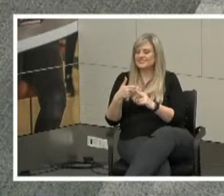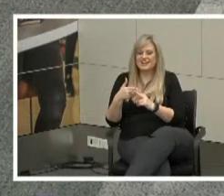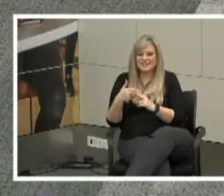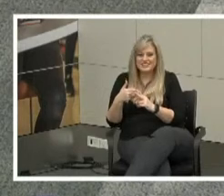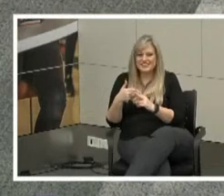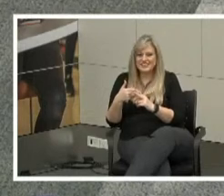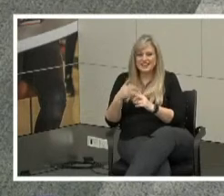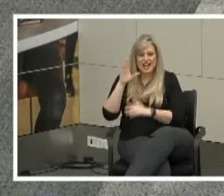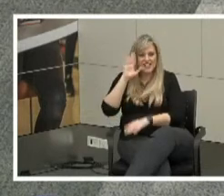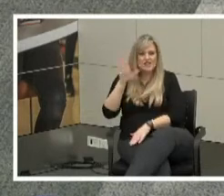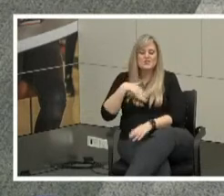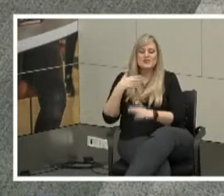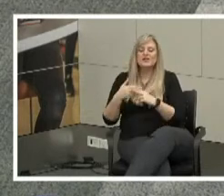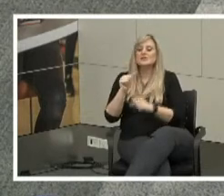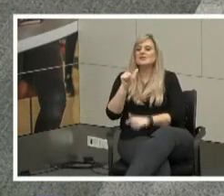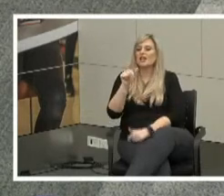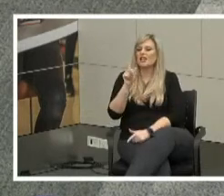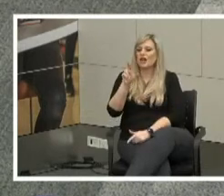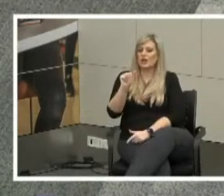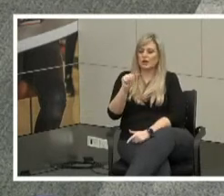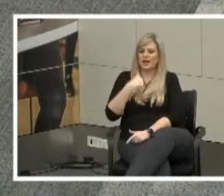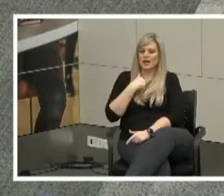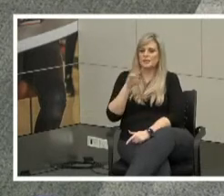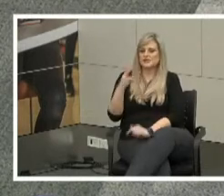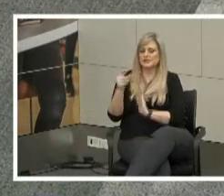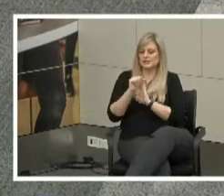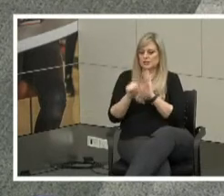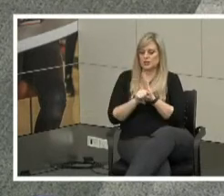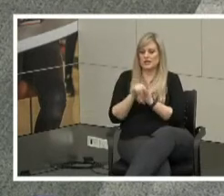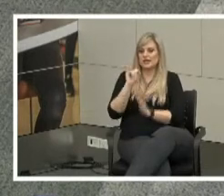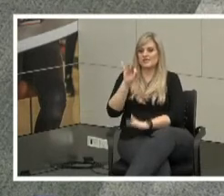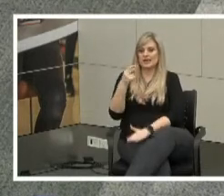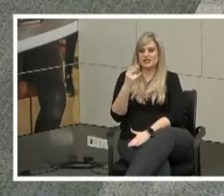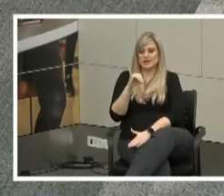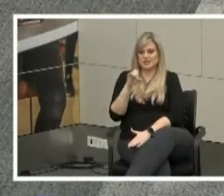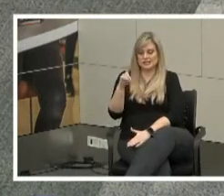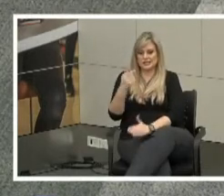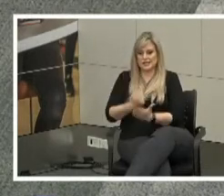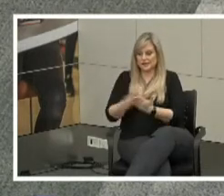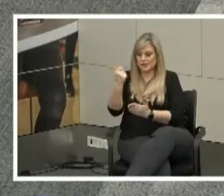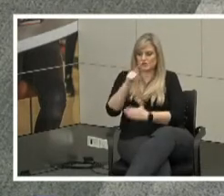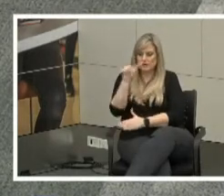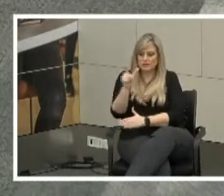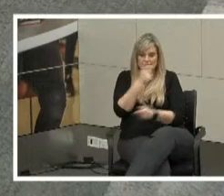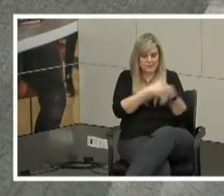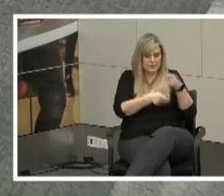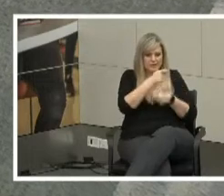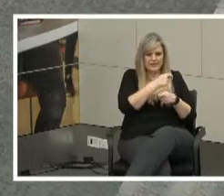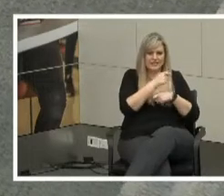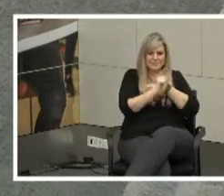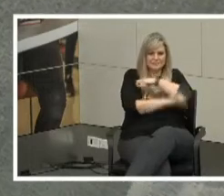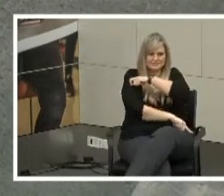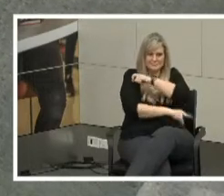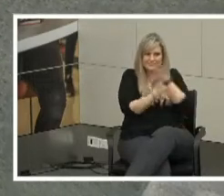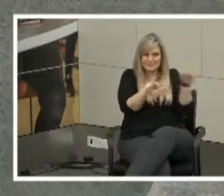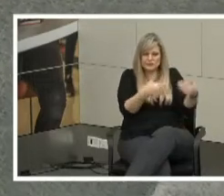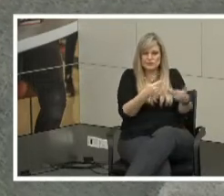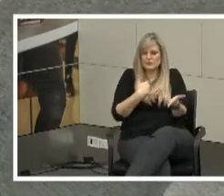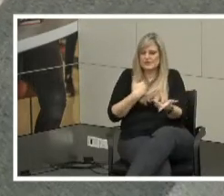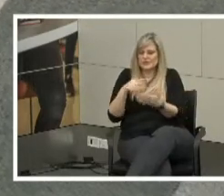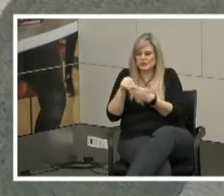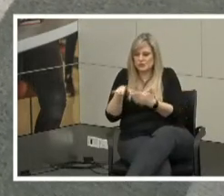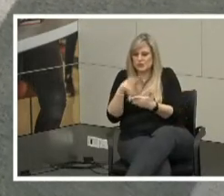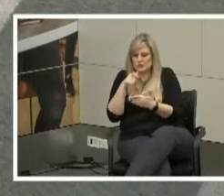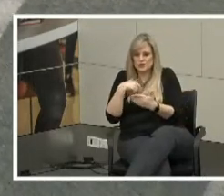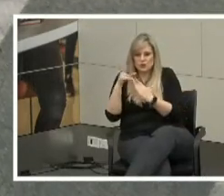my hello my name is Alara and I'm in sixth grade if hi takes away libraries and turns them into detention zones students's reading